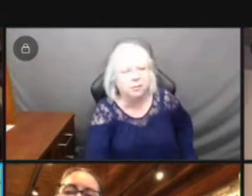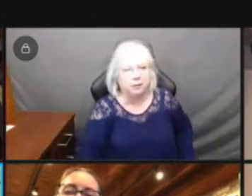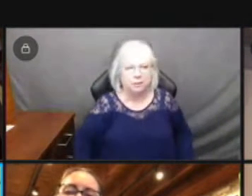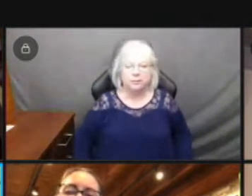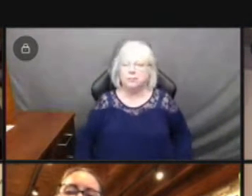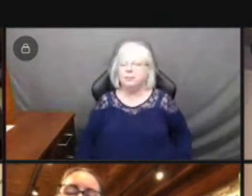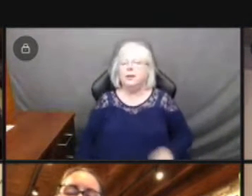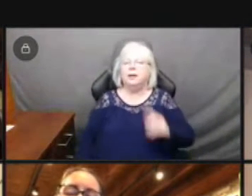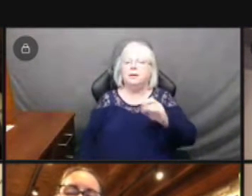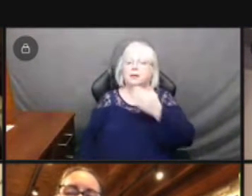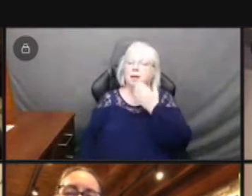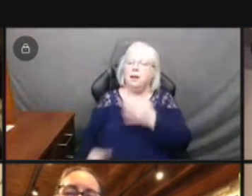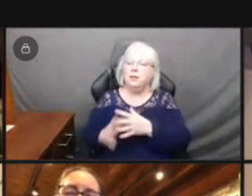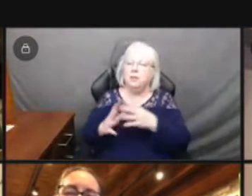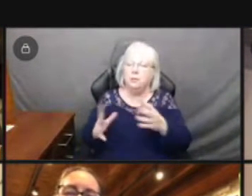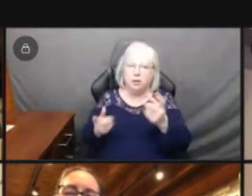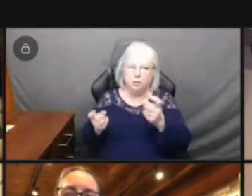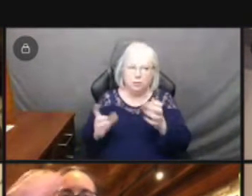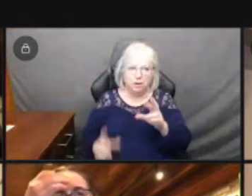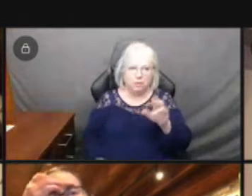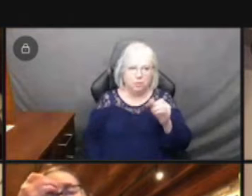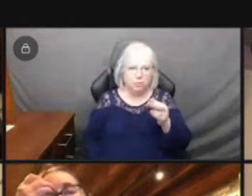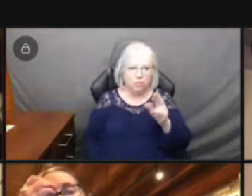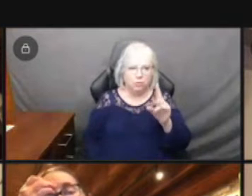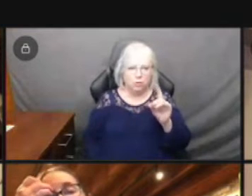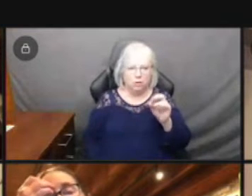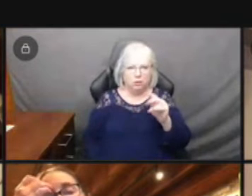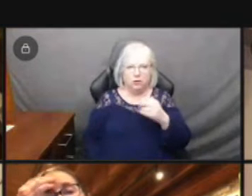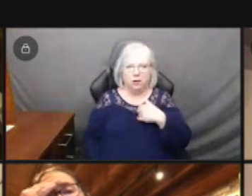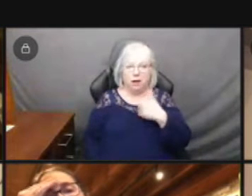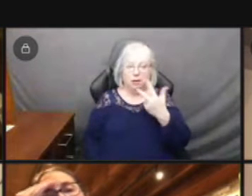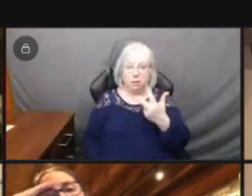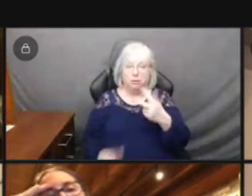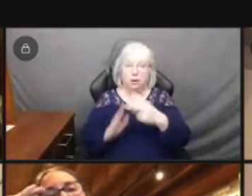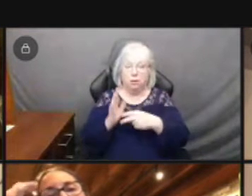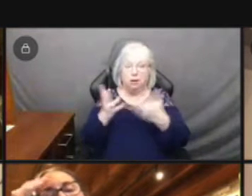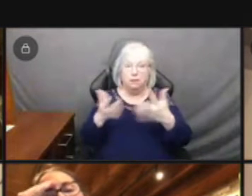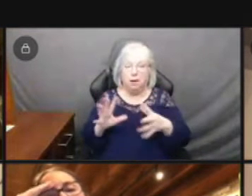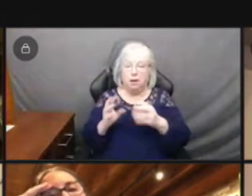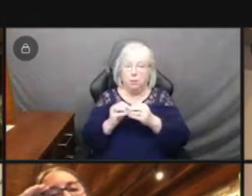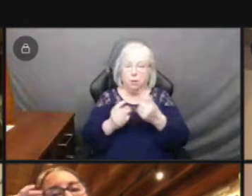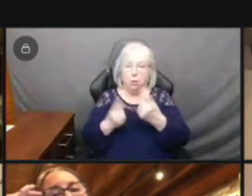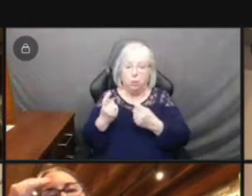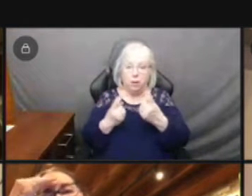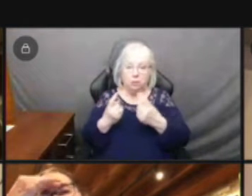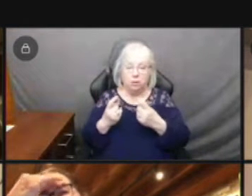Thank you so much, Director Richardson. We now had 3 readings. Are there more questions? Seeing